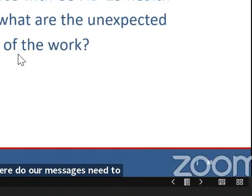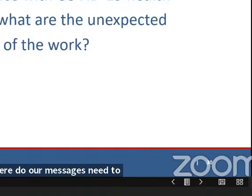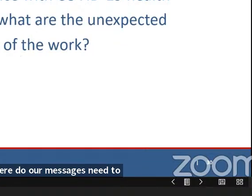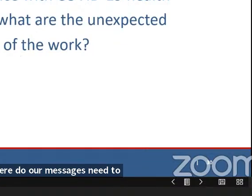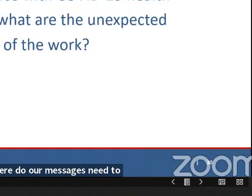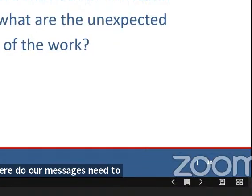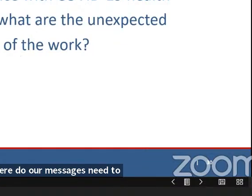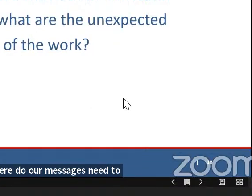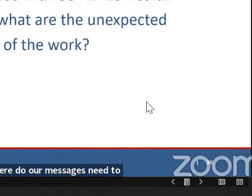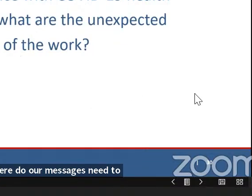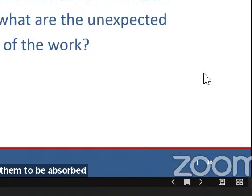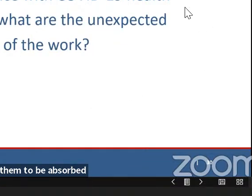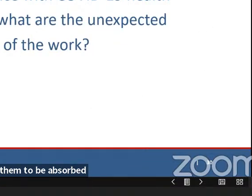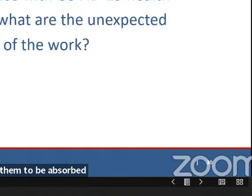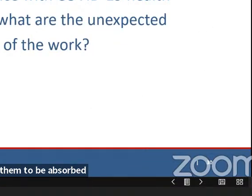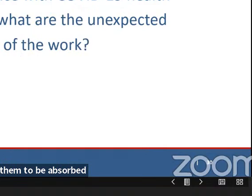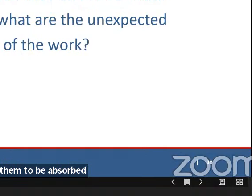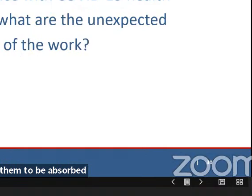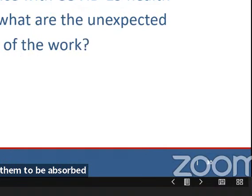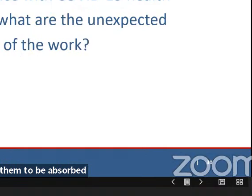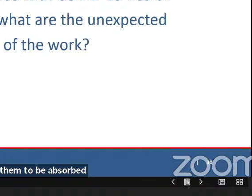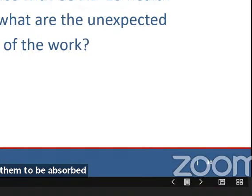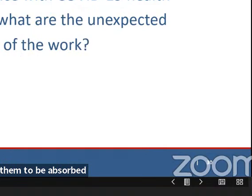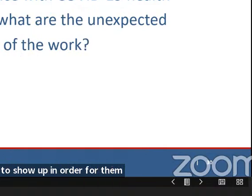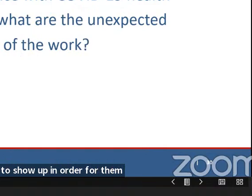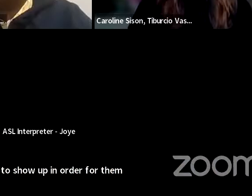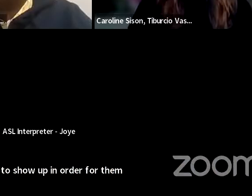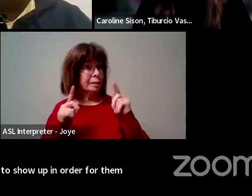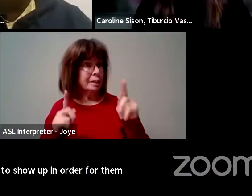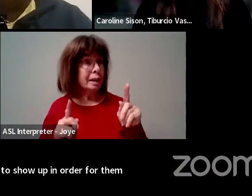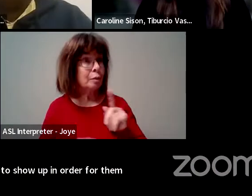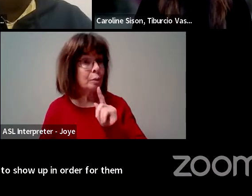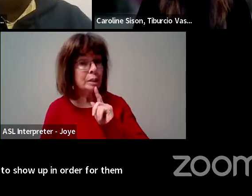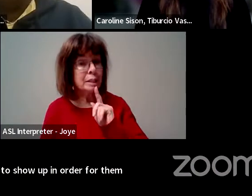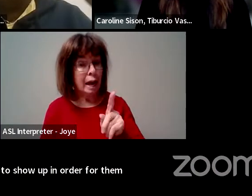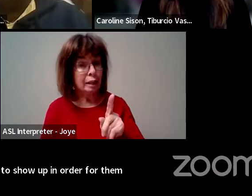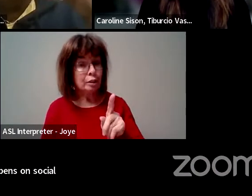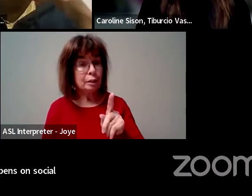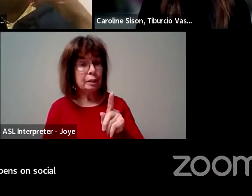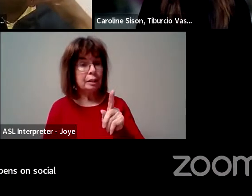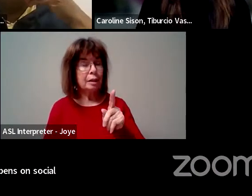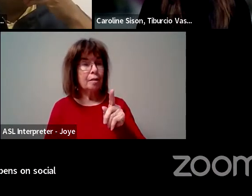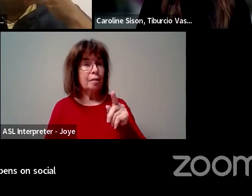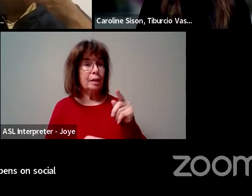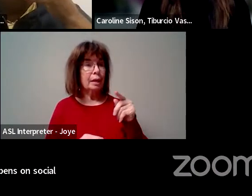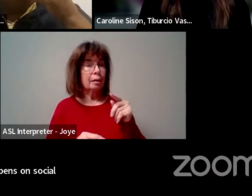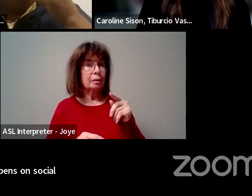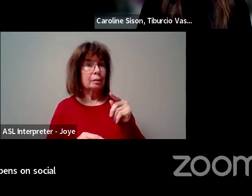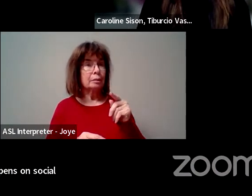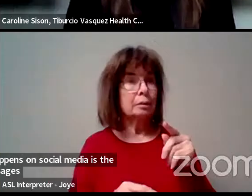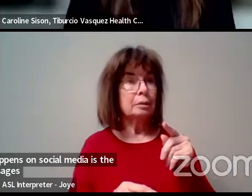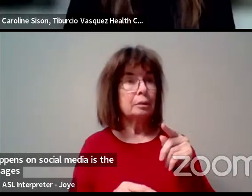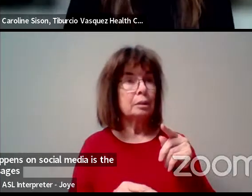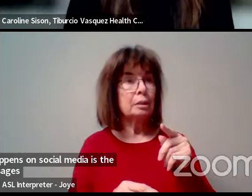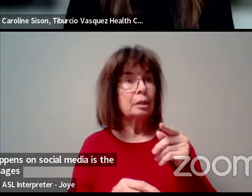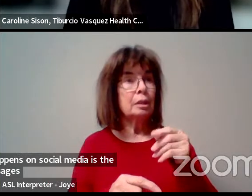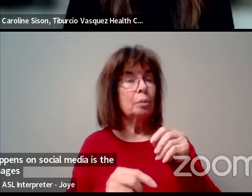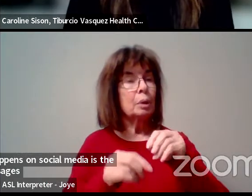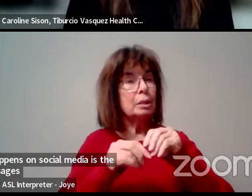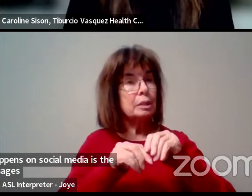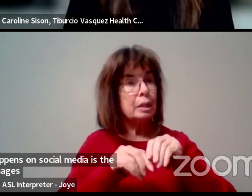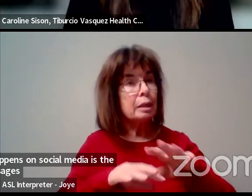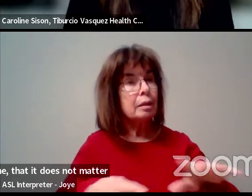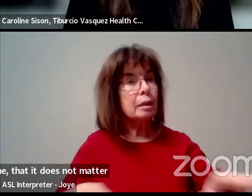I would say one of the unexpected successes was actually the migration of the concept of Umoja to